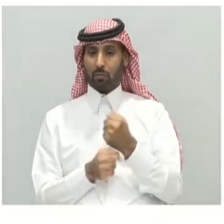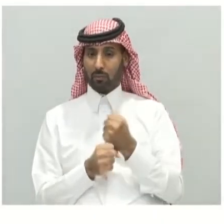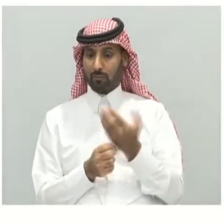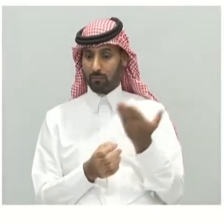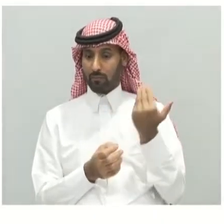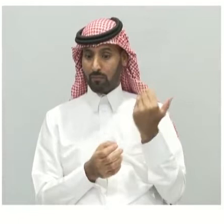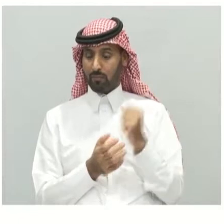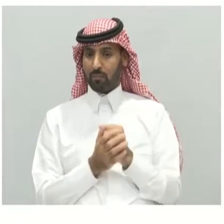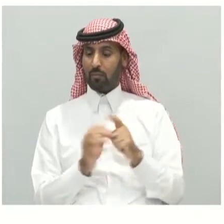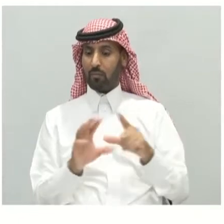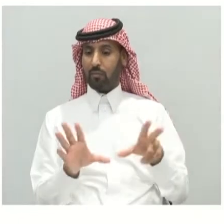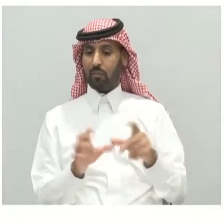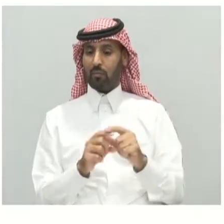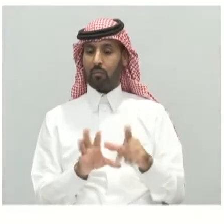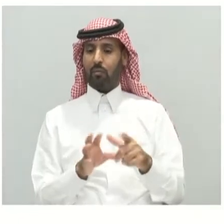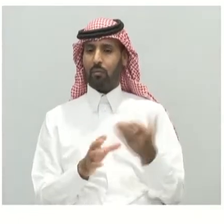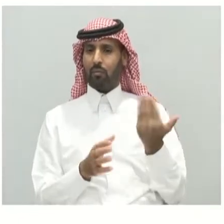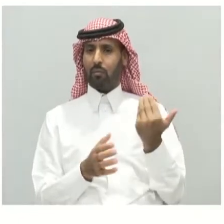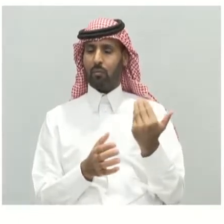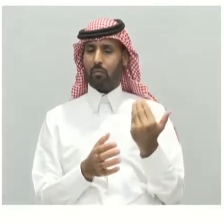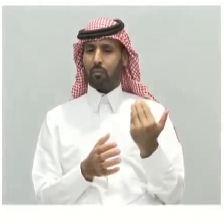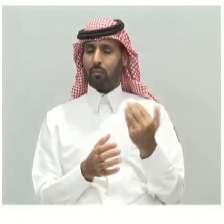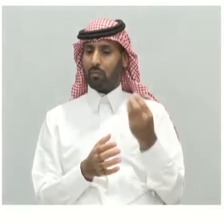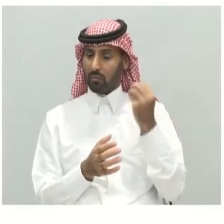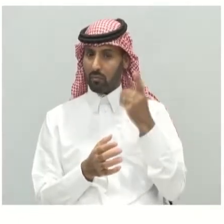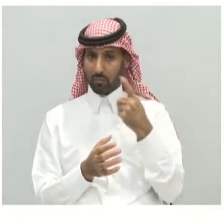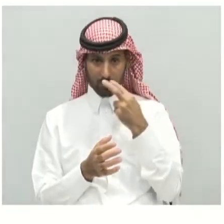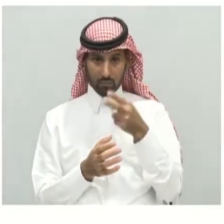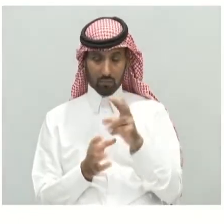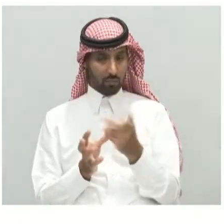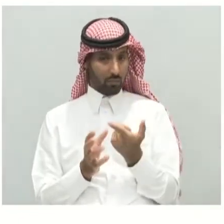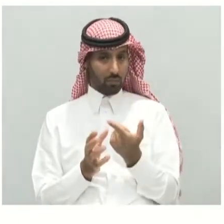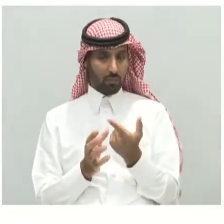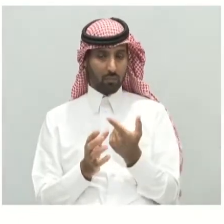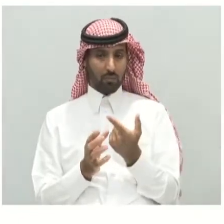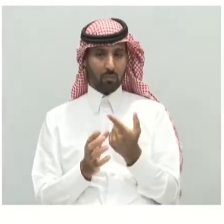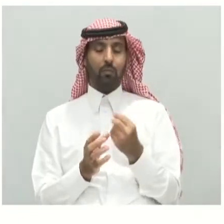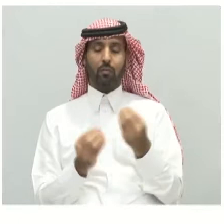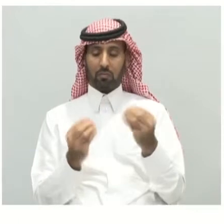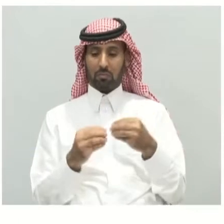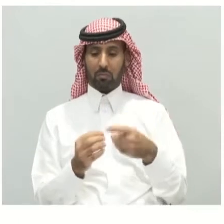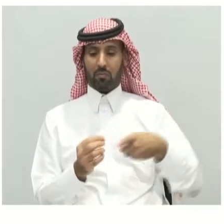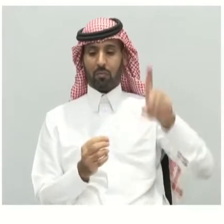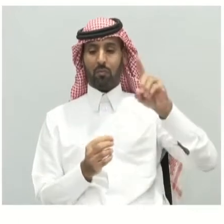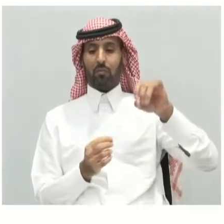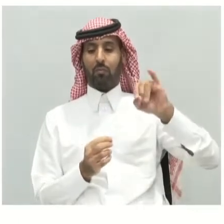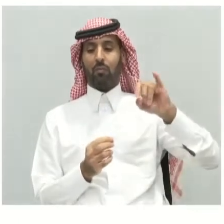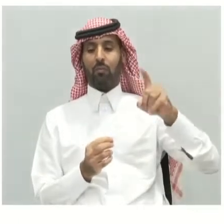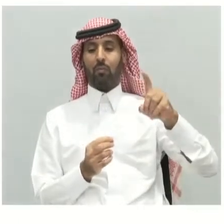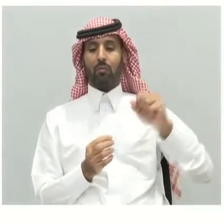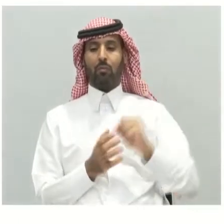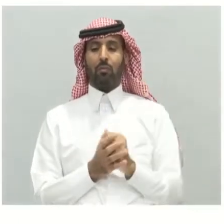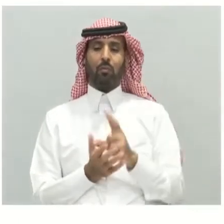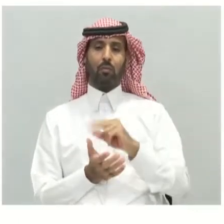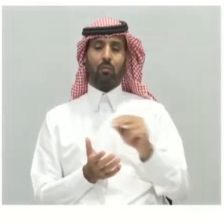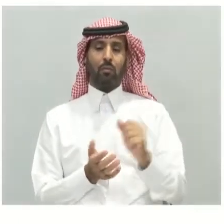last weekend? This is a question. What do you notice? Yes, we needed did. Similar to the